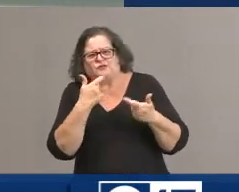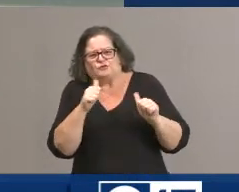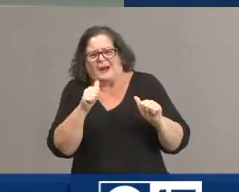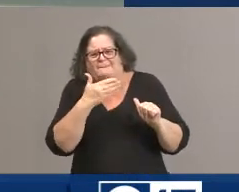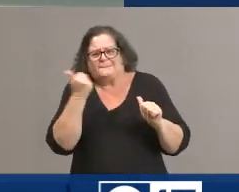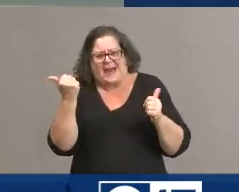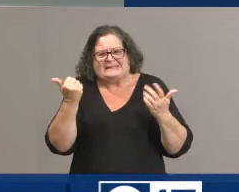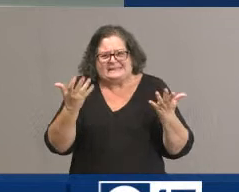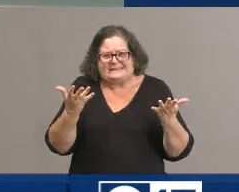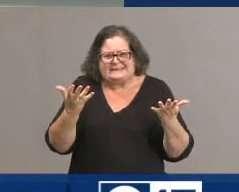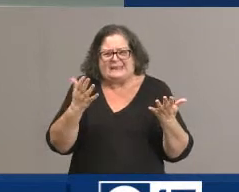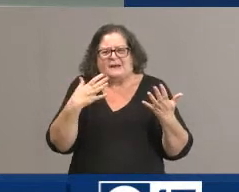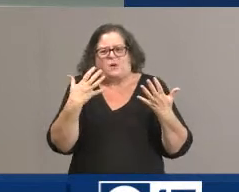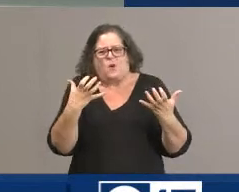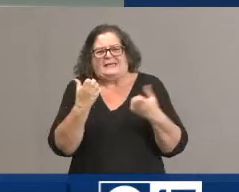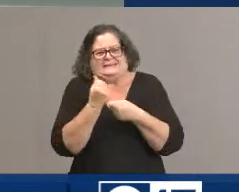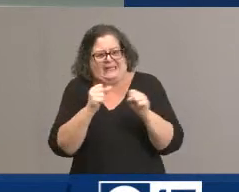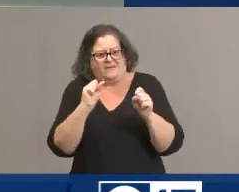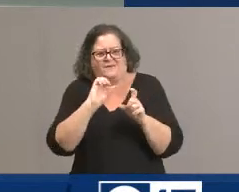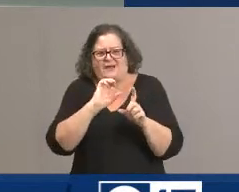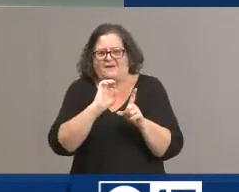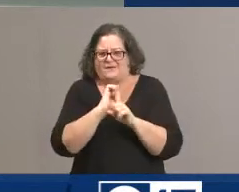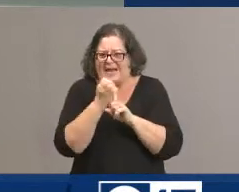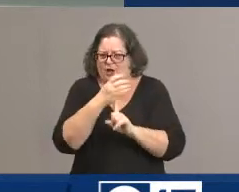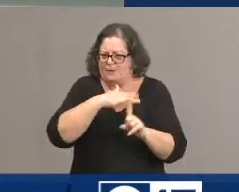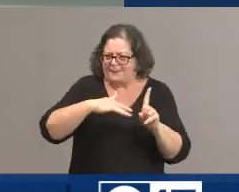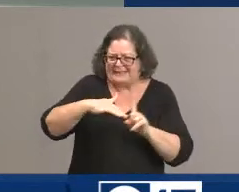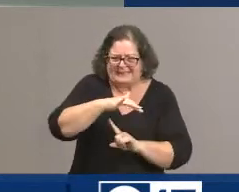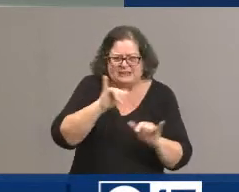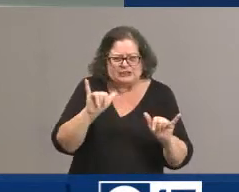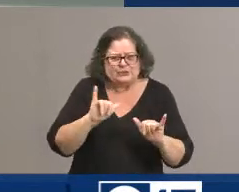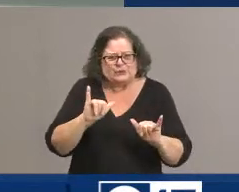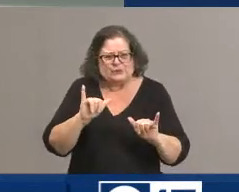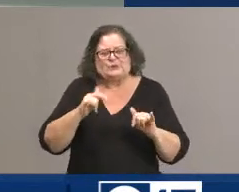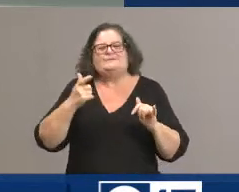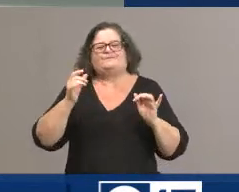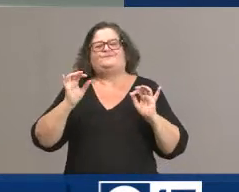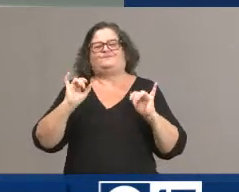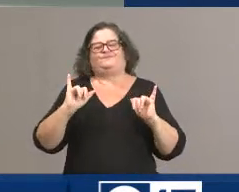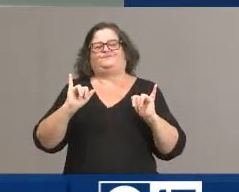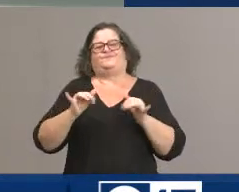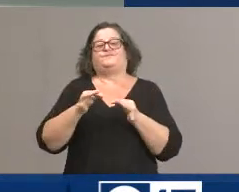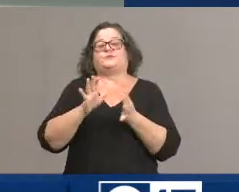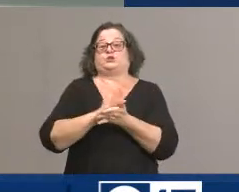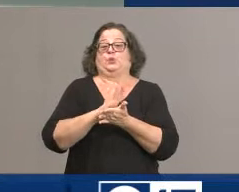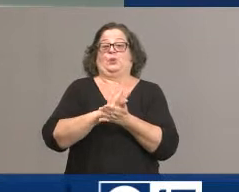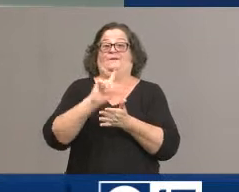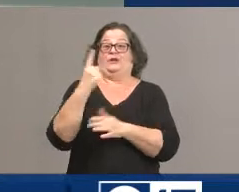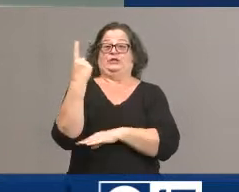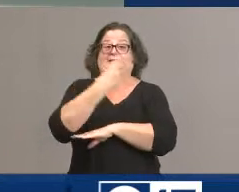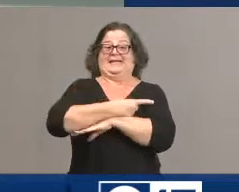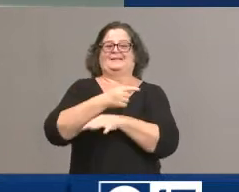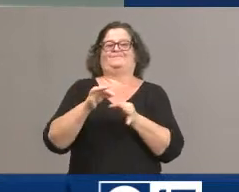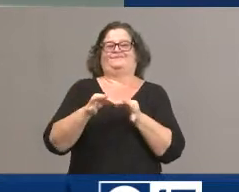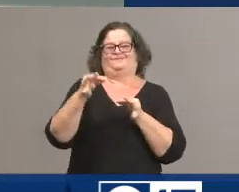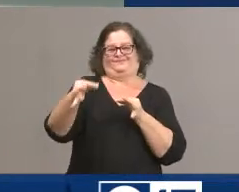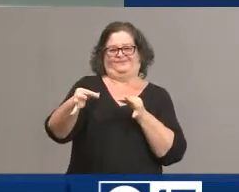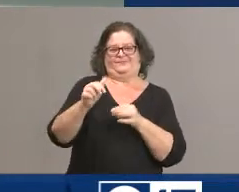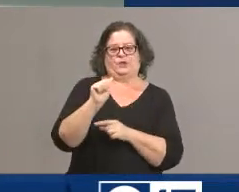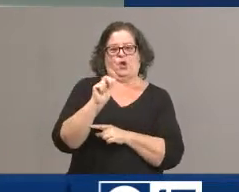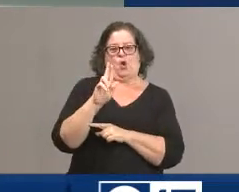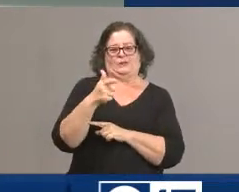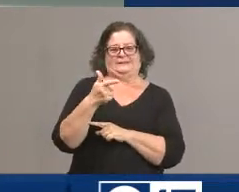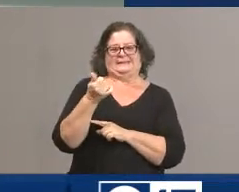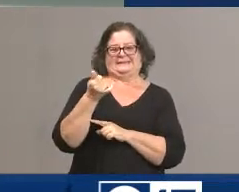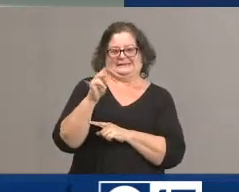time, we are going to delay the first day of school till August 17th. We'll